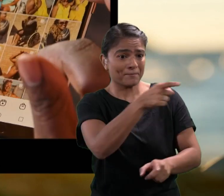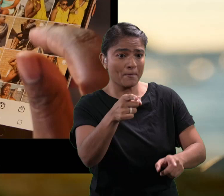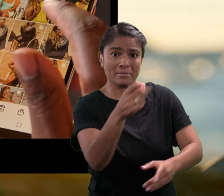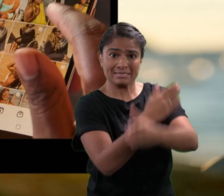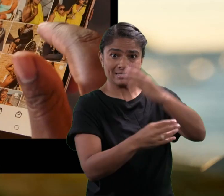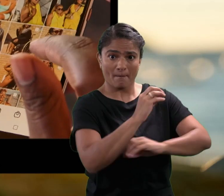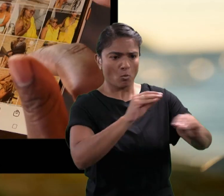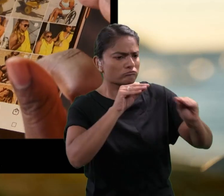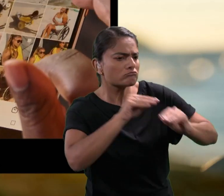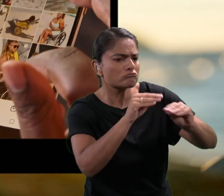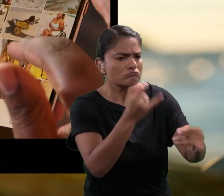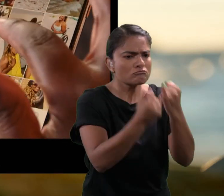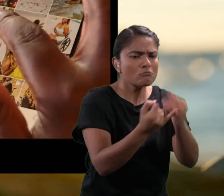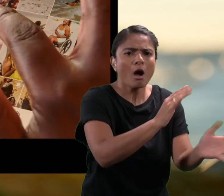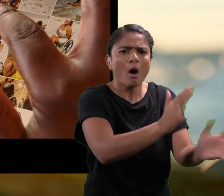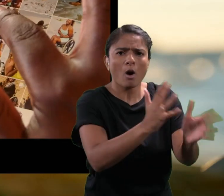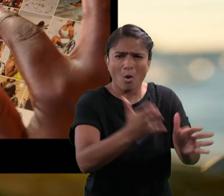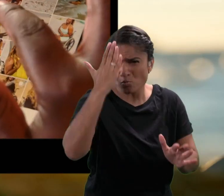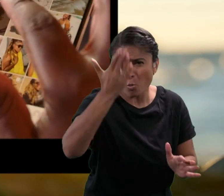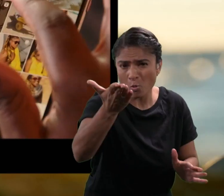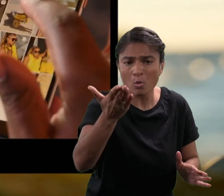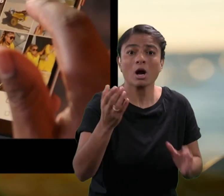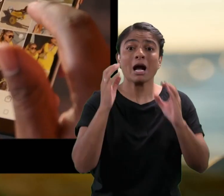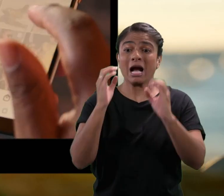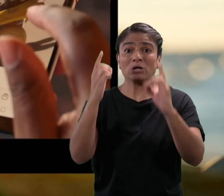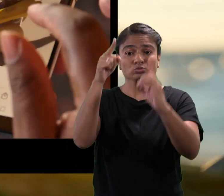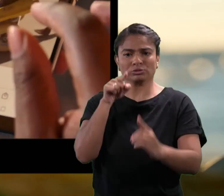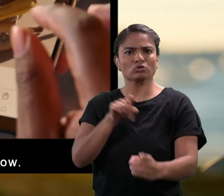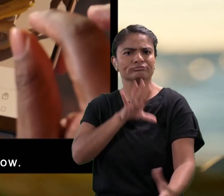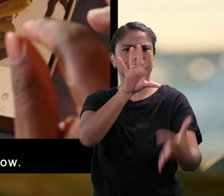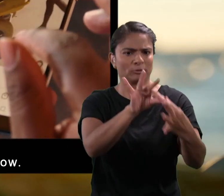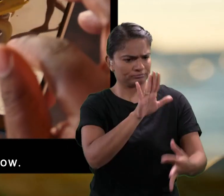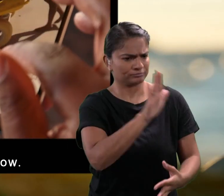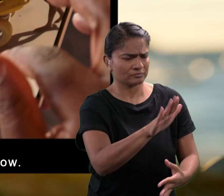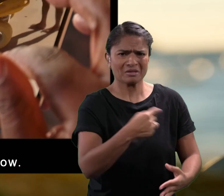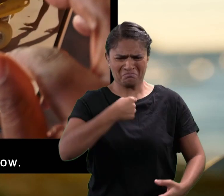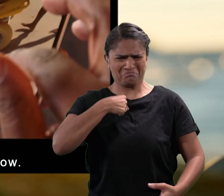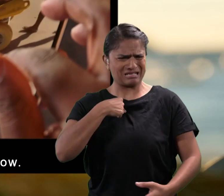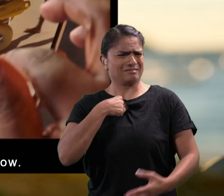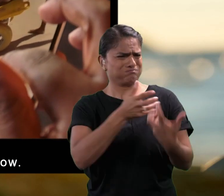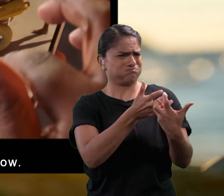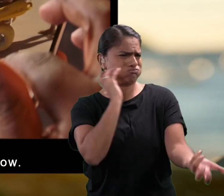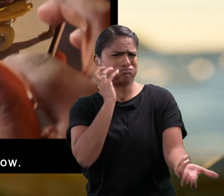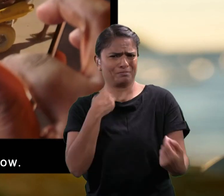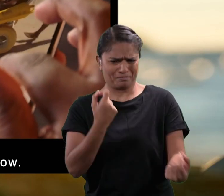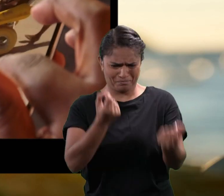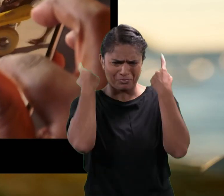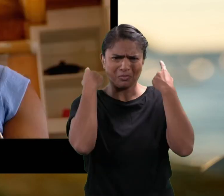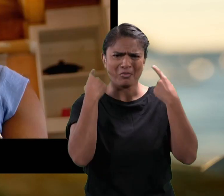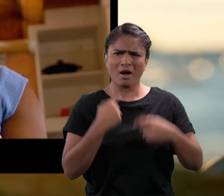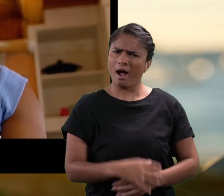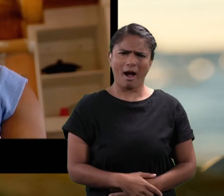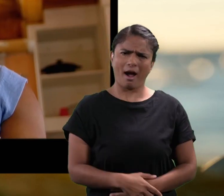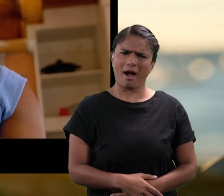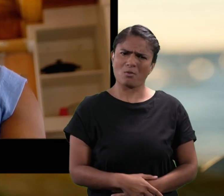for non-disabled people, you know, education that they can relate to, not education that I could relate to, you know. So